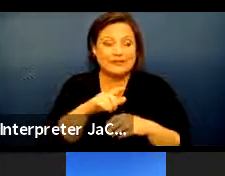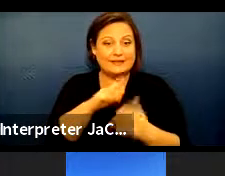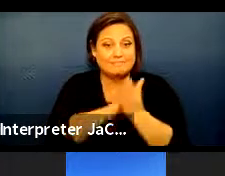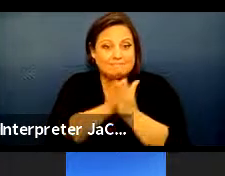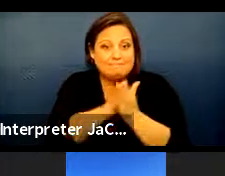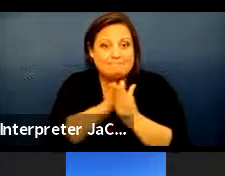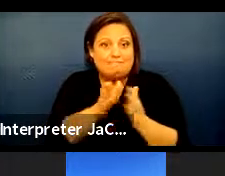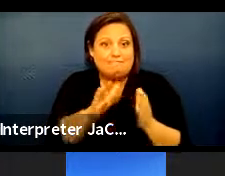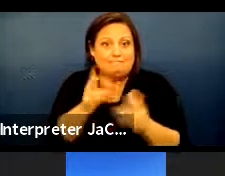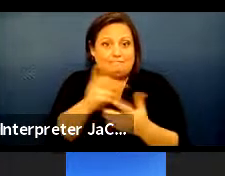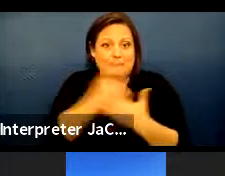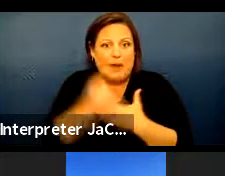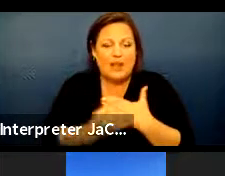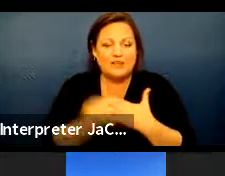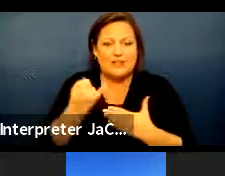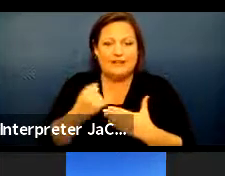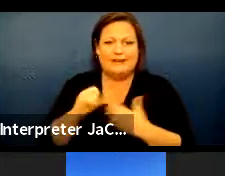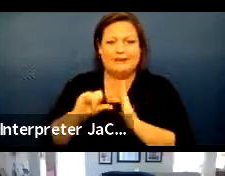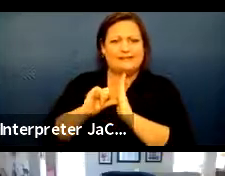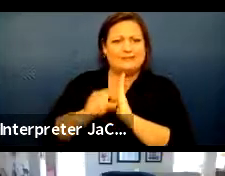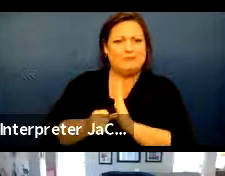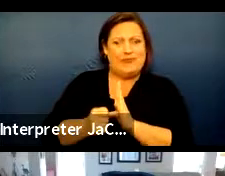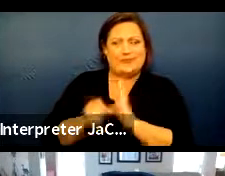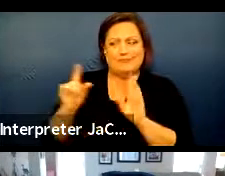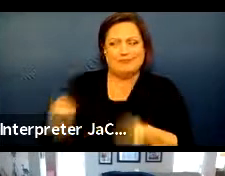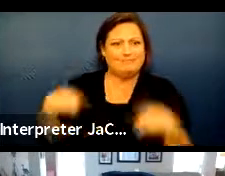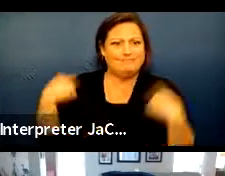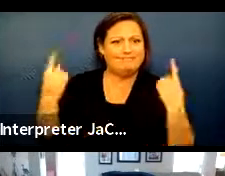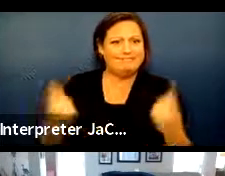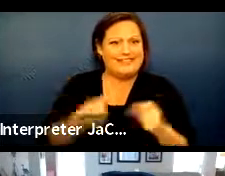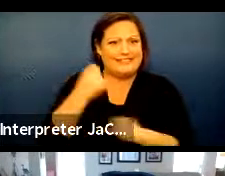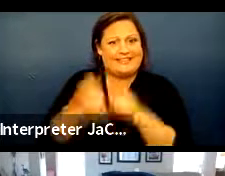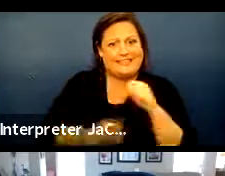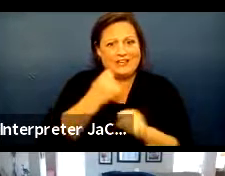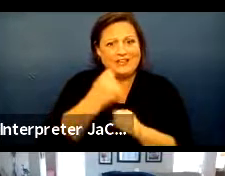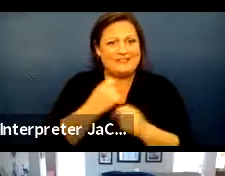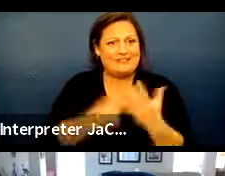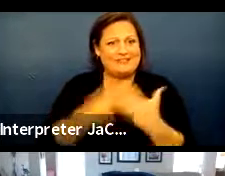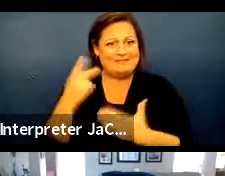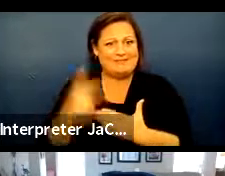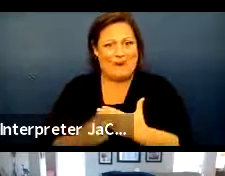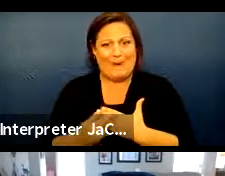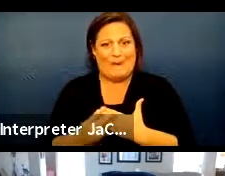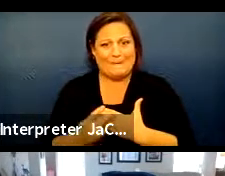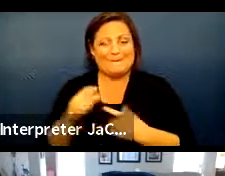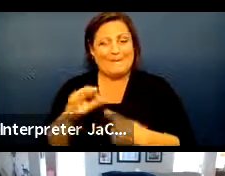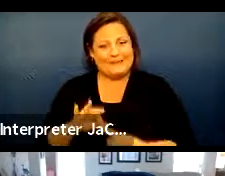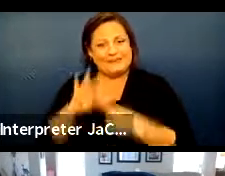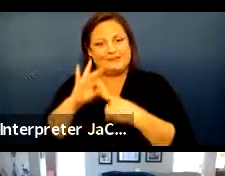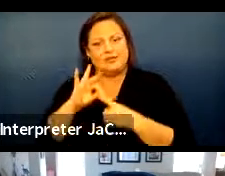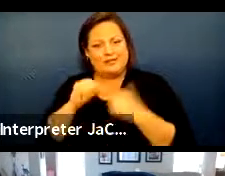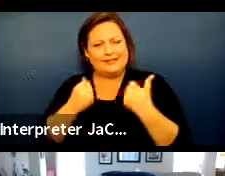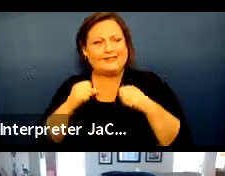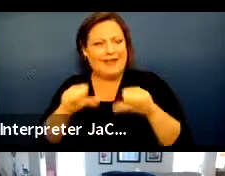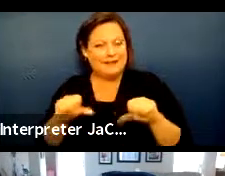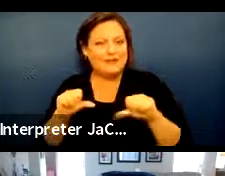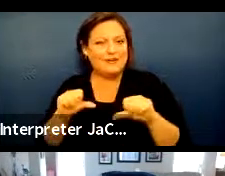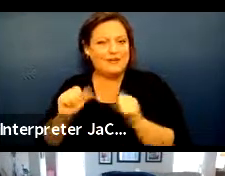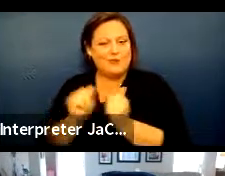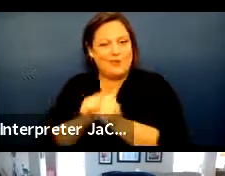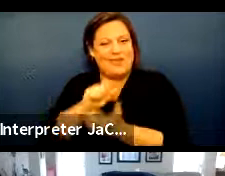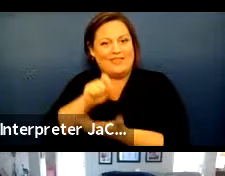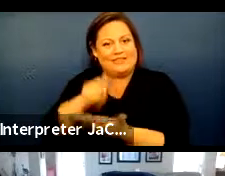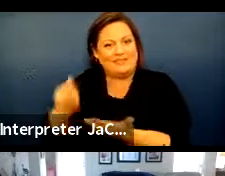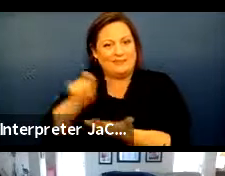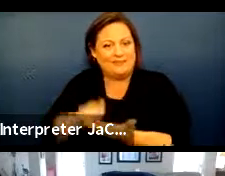say, Brennan has impressed me through the entire years of the program, and especially his effort with his scholarly project.